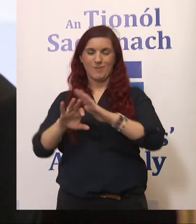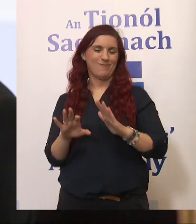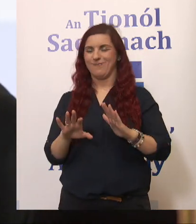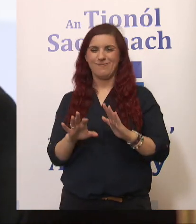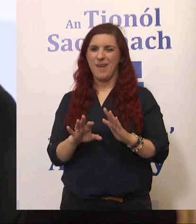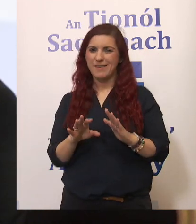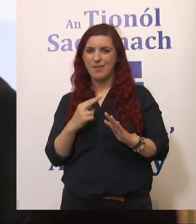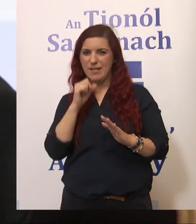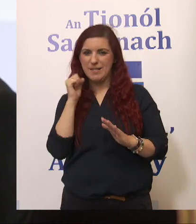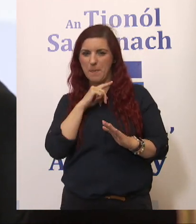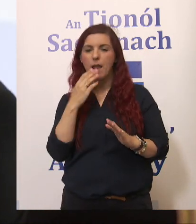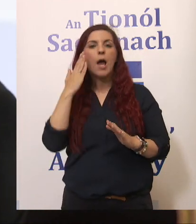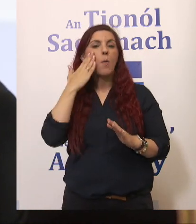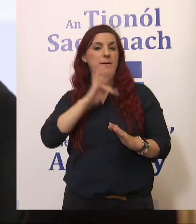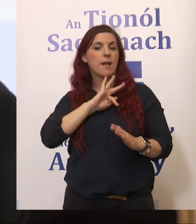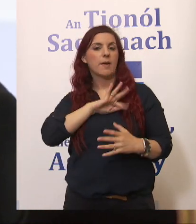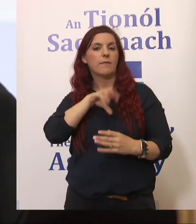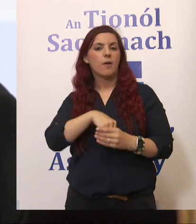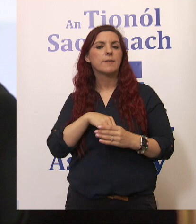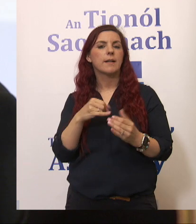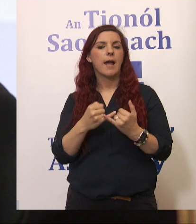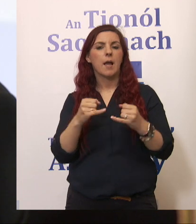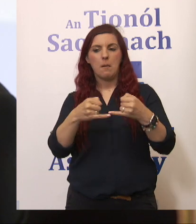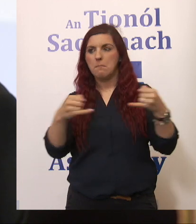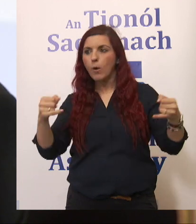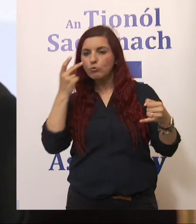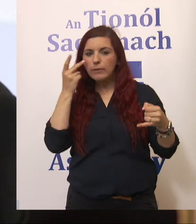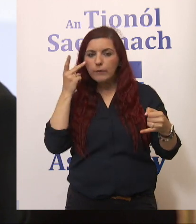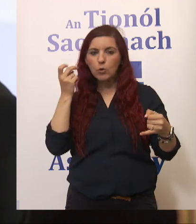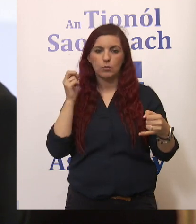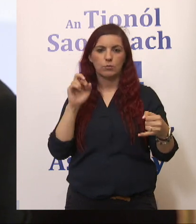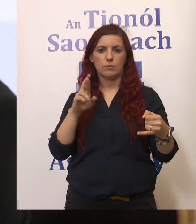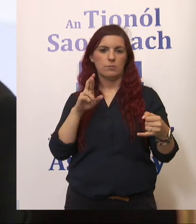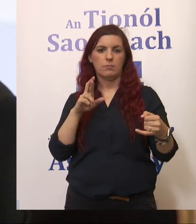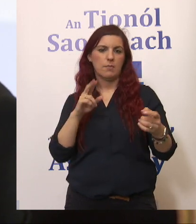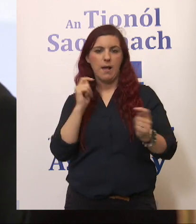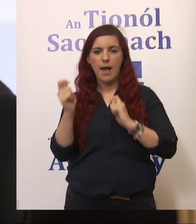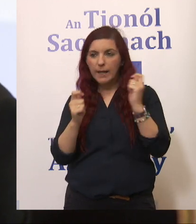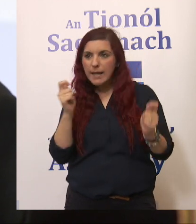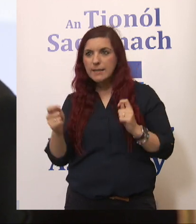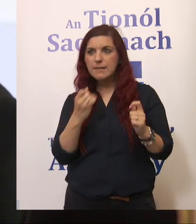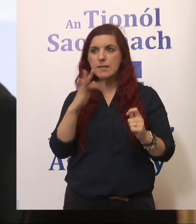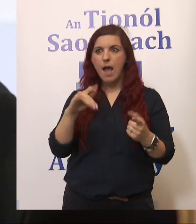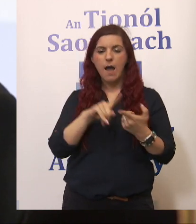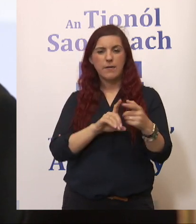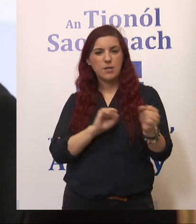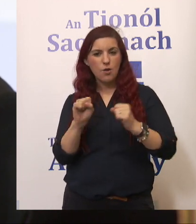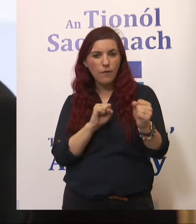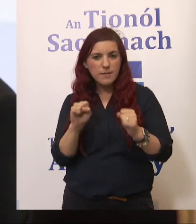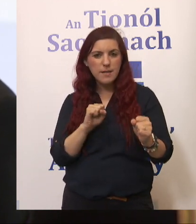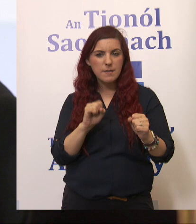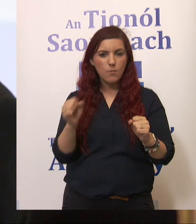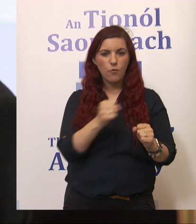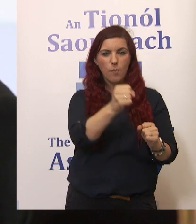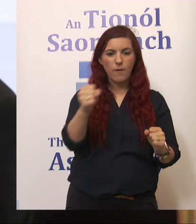been involved, for example, in, you know, things like boundary reviews and sort of reallocating staff and services from one organisation to another. That is